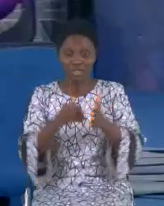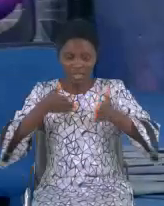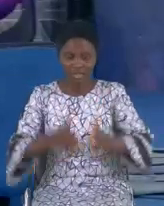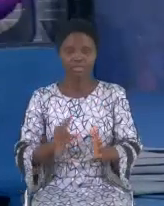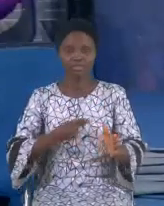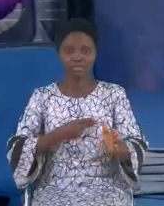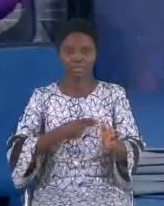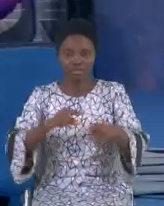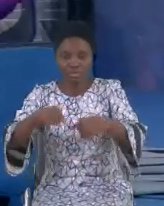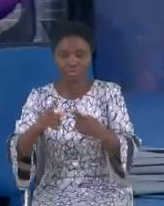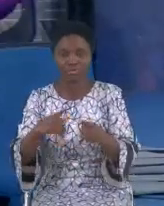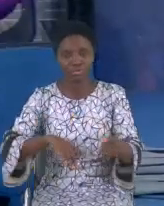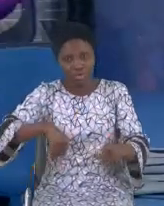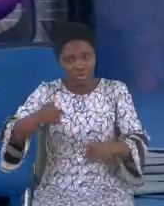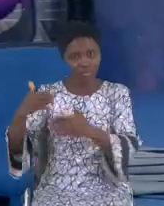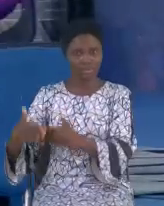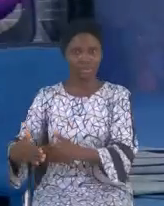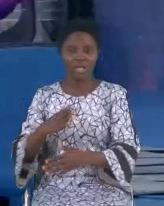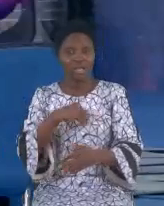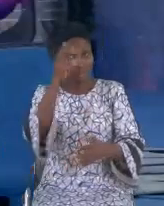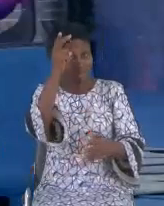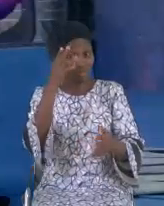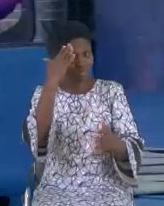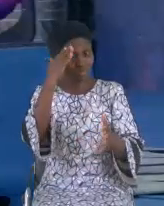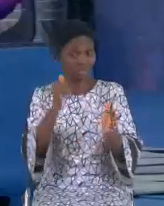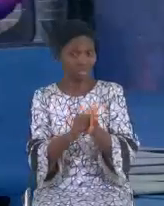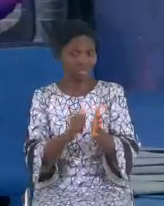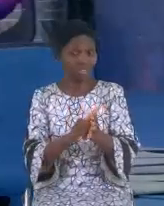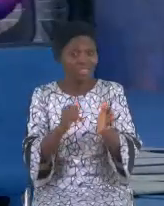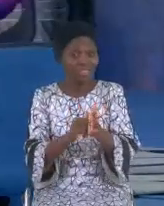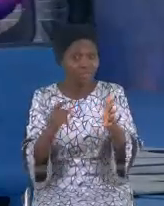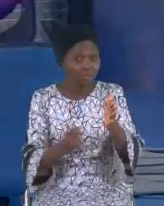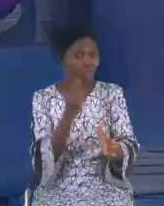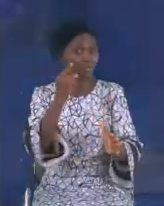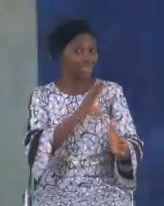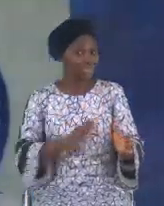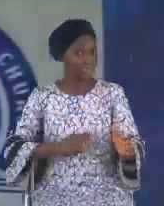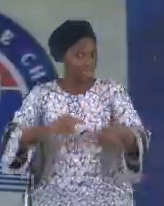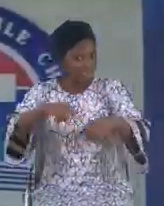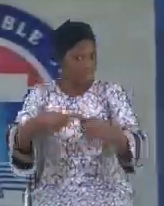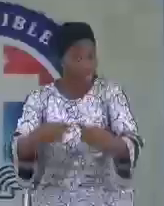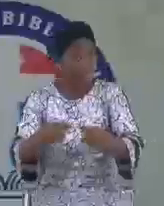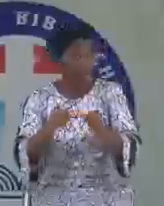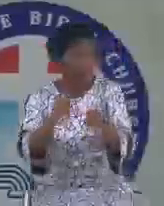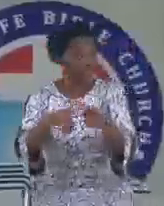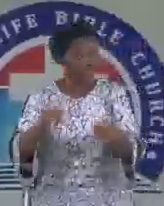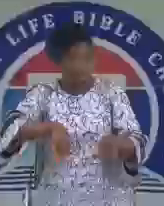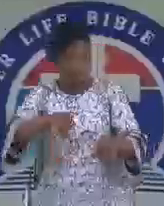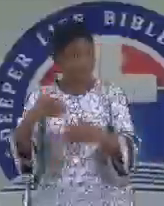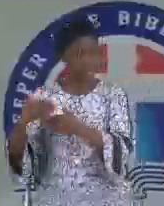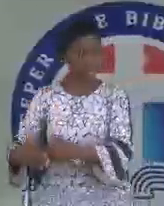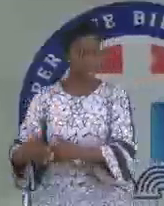side. And Satan knew that once Christ passed on to the other side, this man,